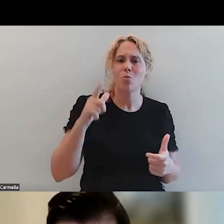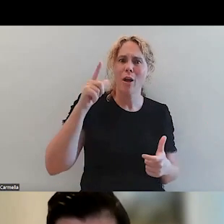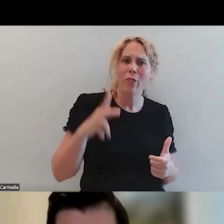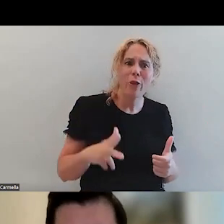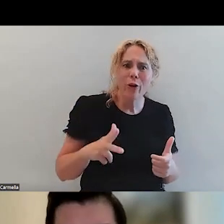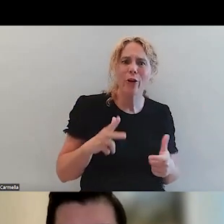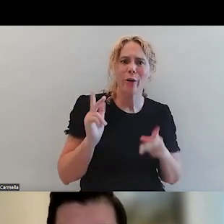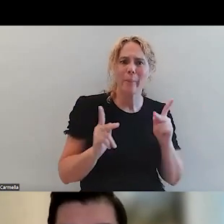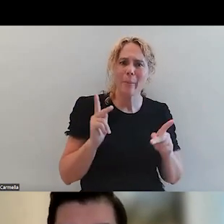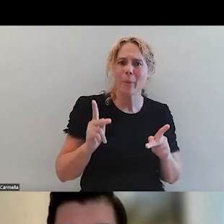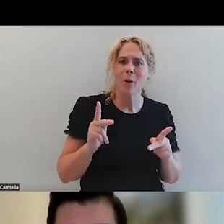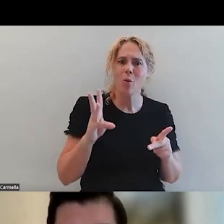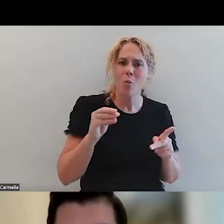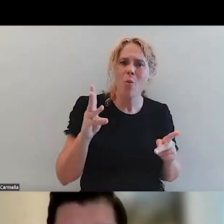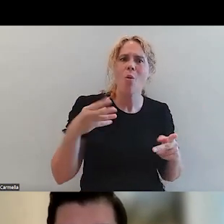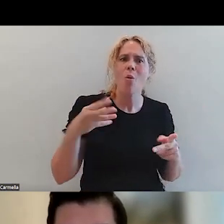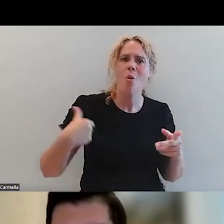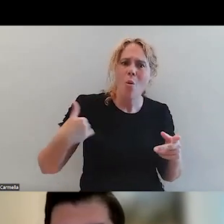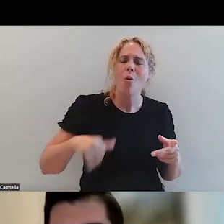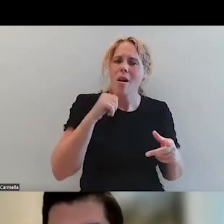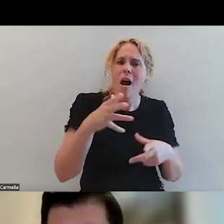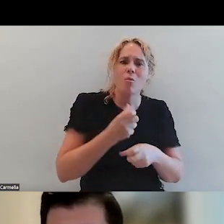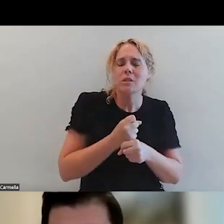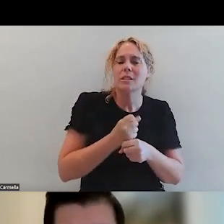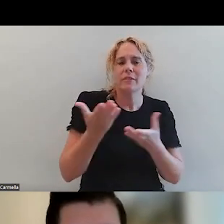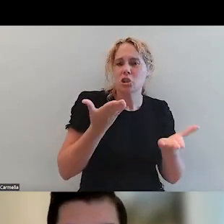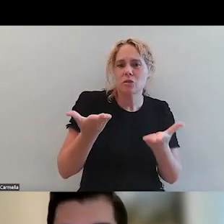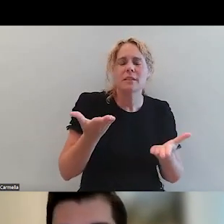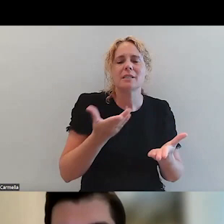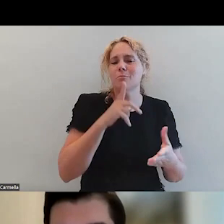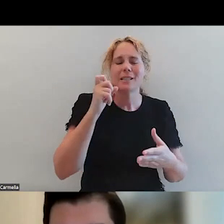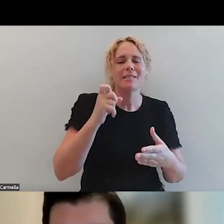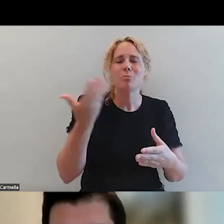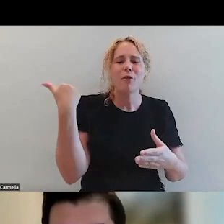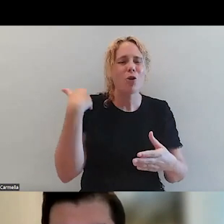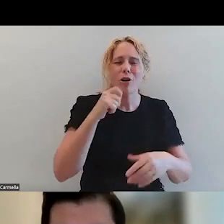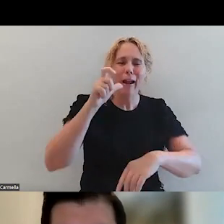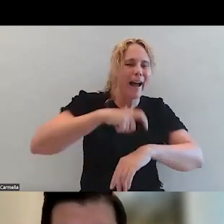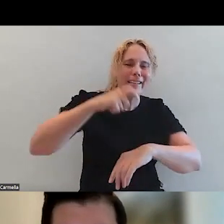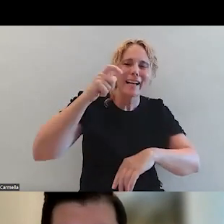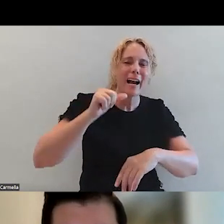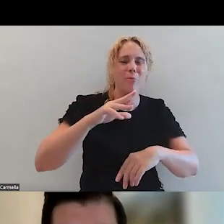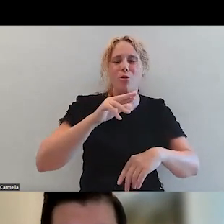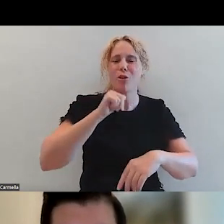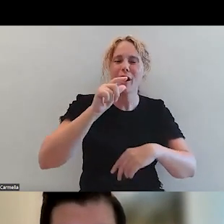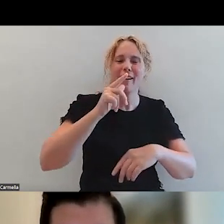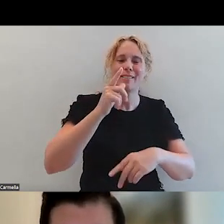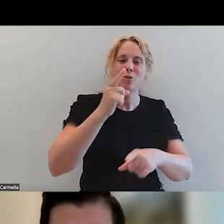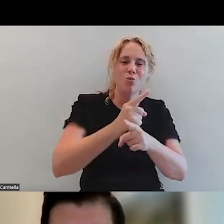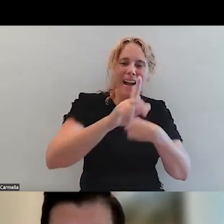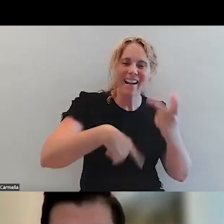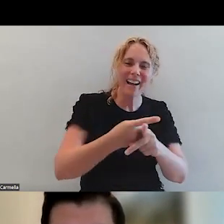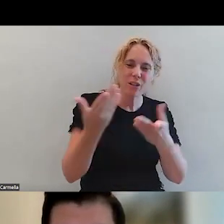folks who previously weren't receiving services either because it wasn't timely, maybe they wasn't the right kind of